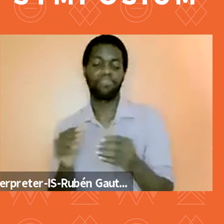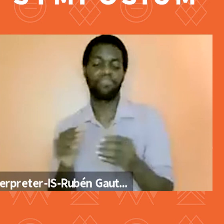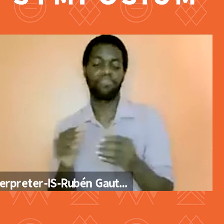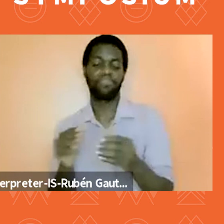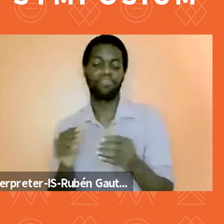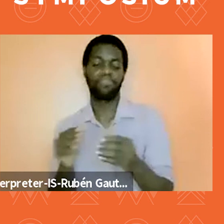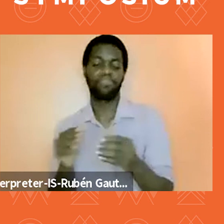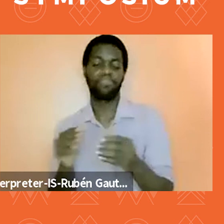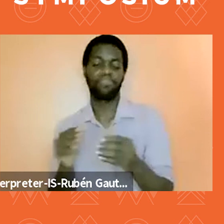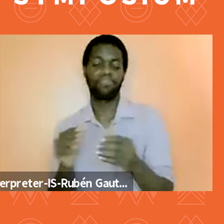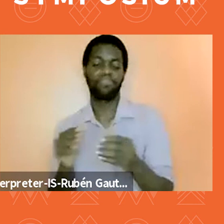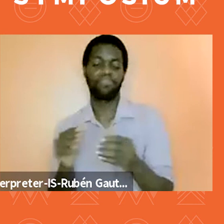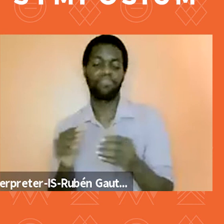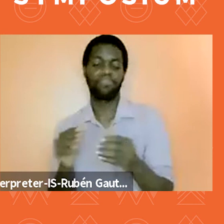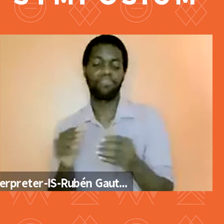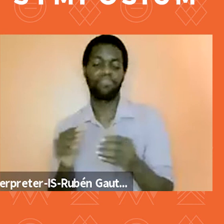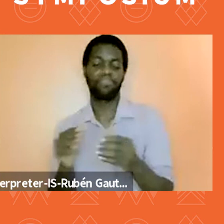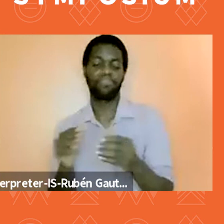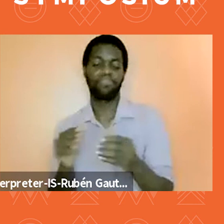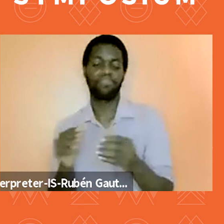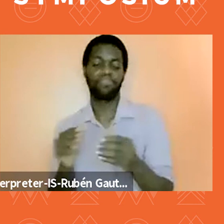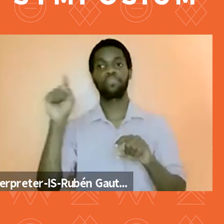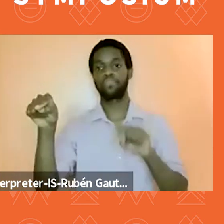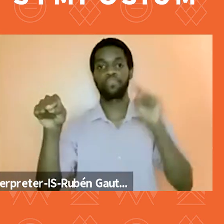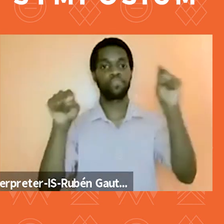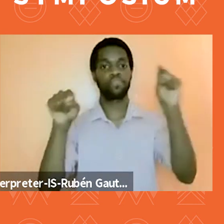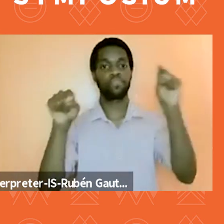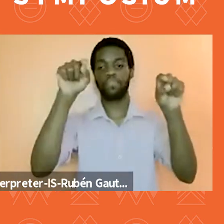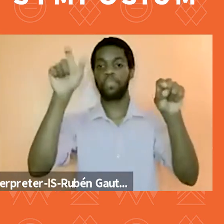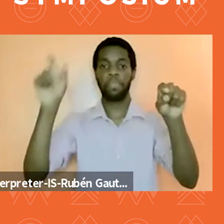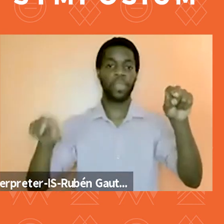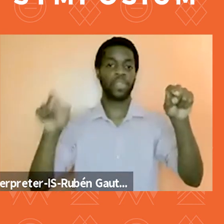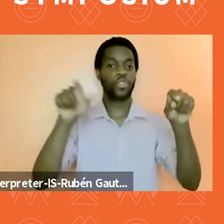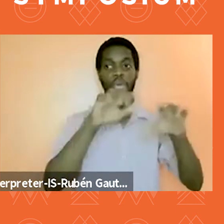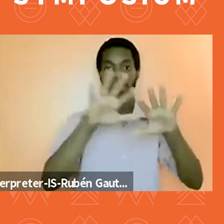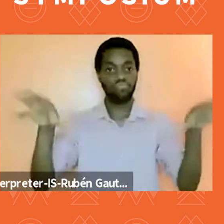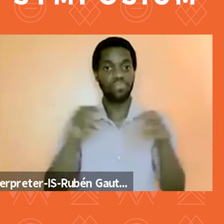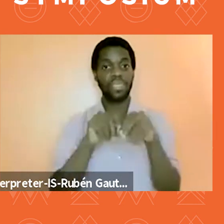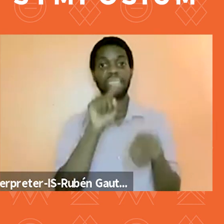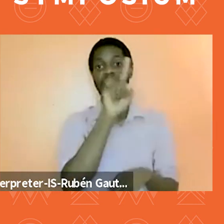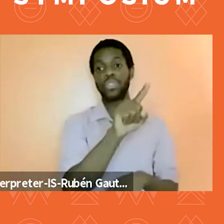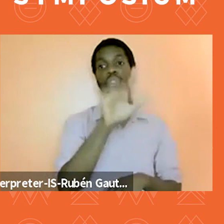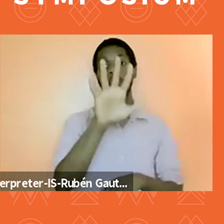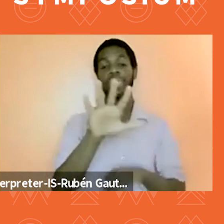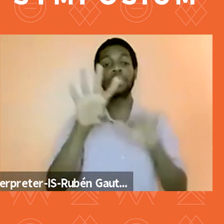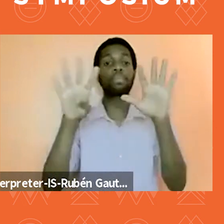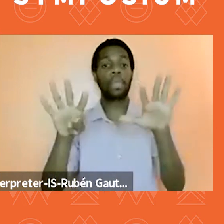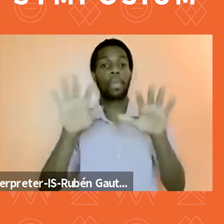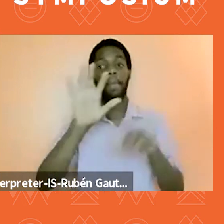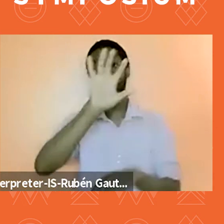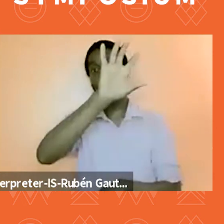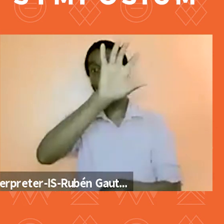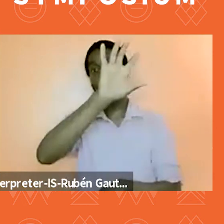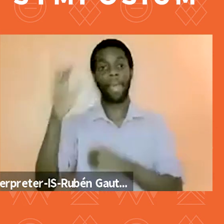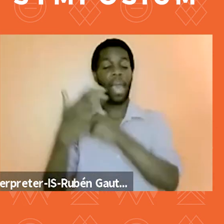is a sight to behold. It really is something of which you must be absolutely, absolutely proud as the